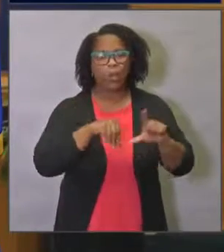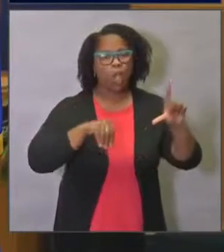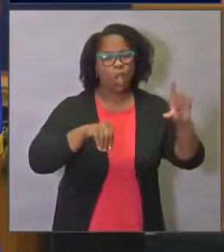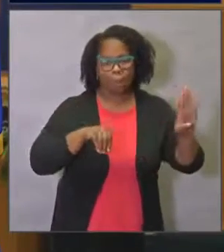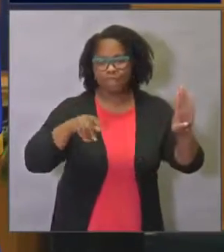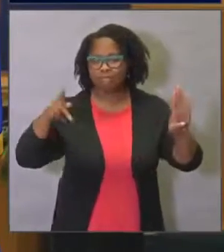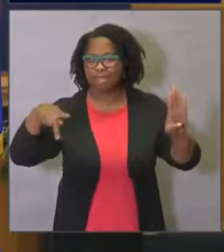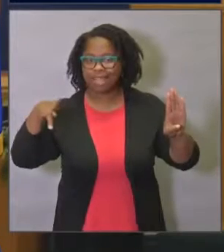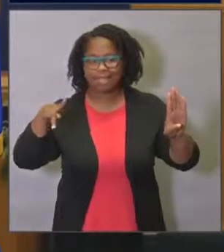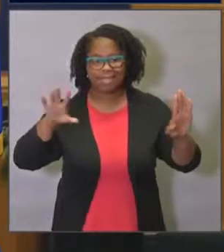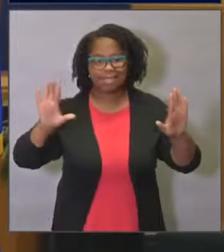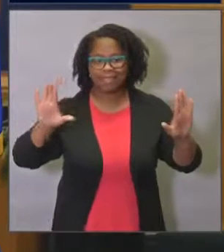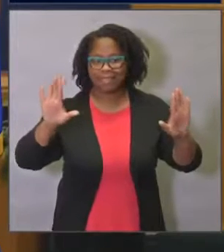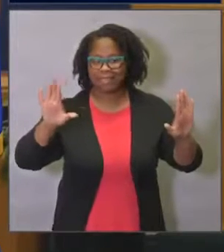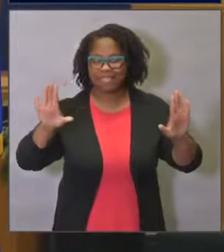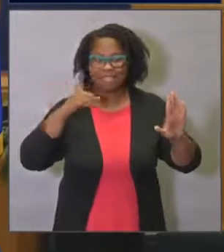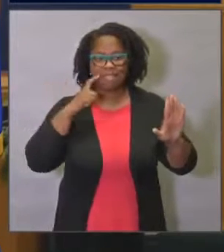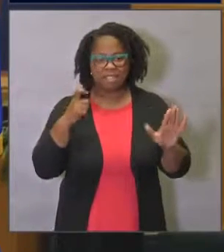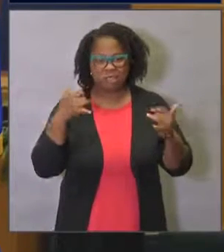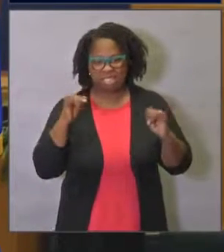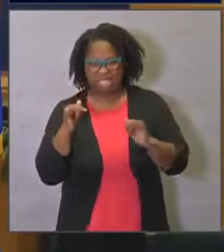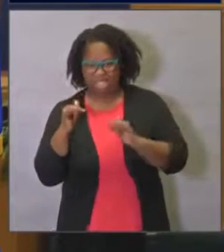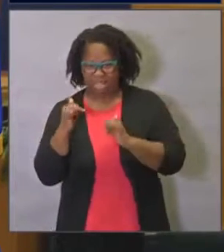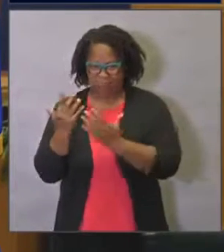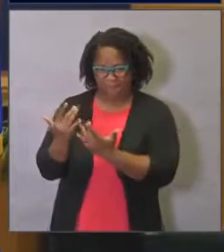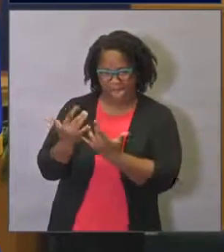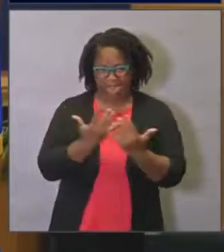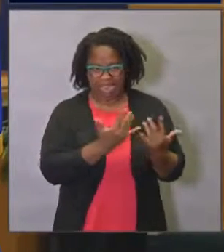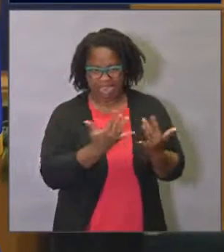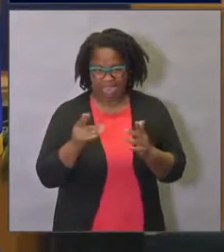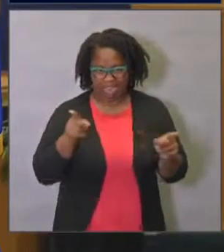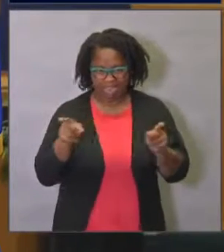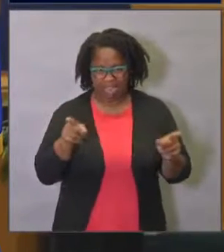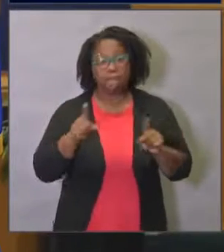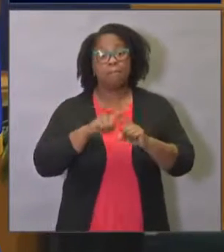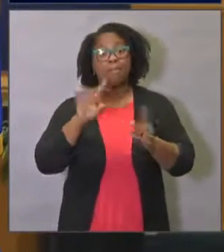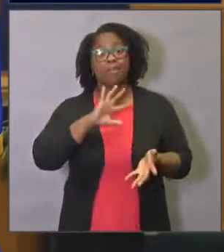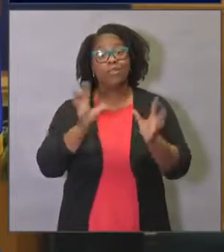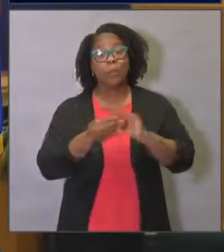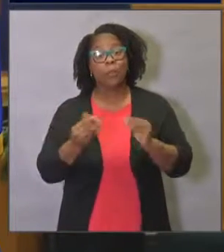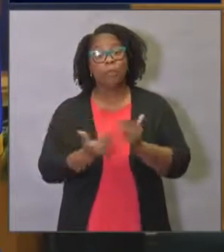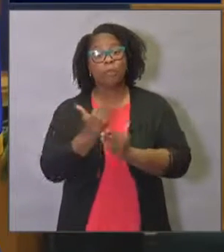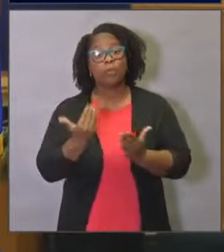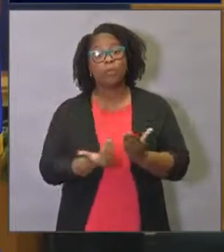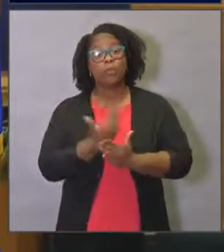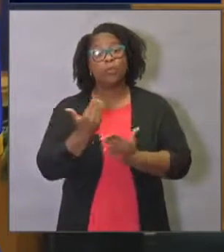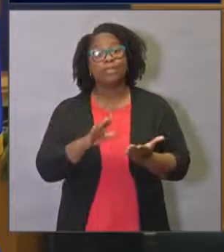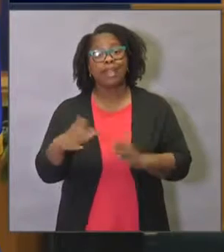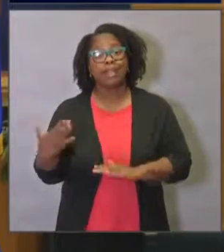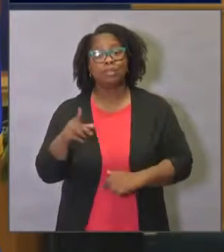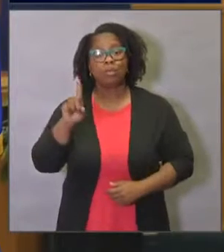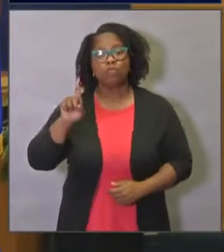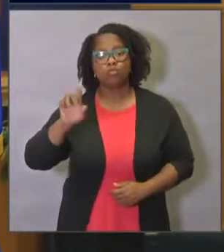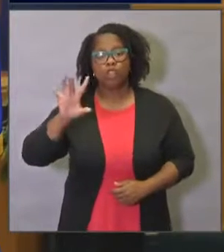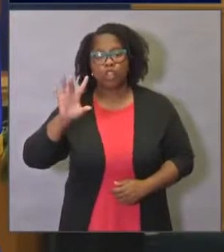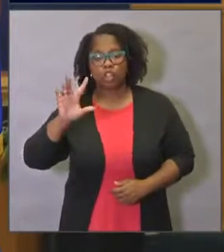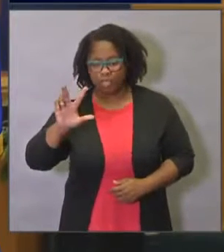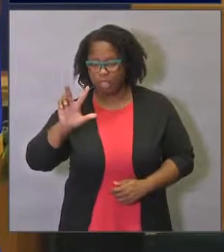Pasadena because we were still pulling those. But the total number of new deaths today is 138 new